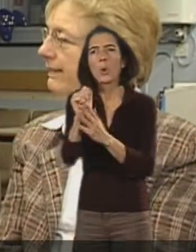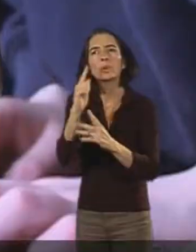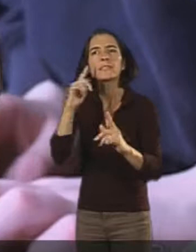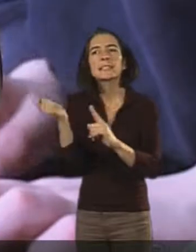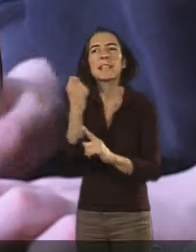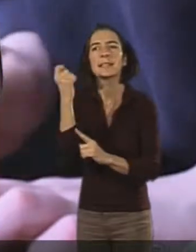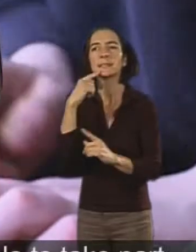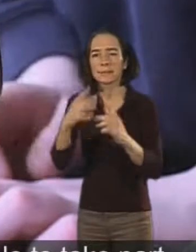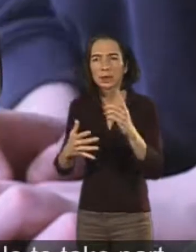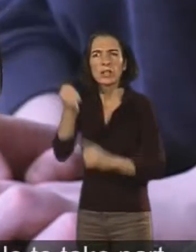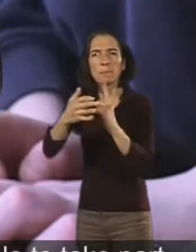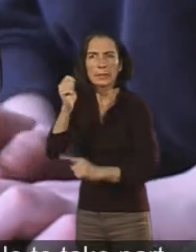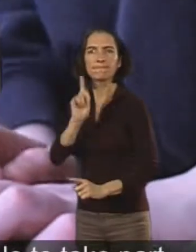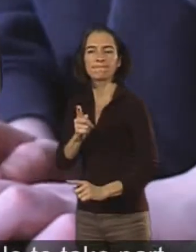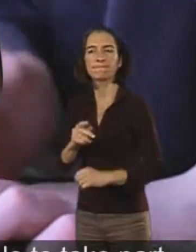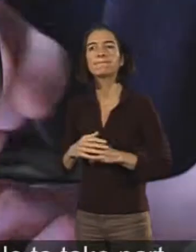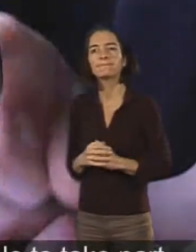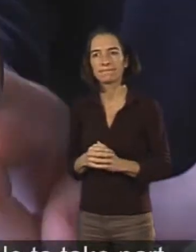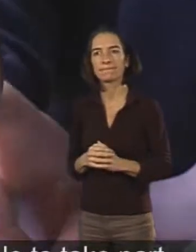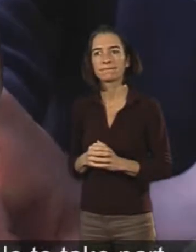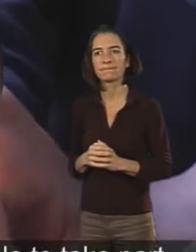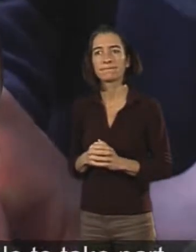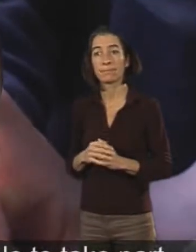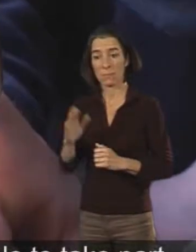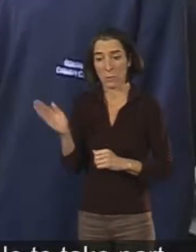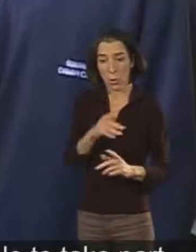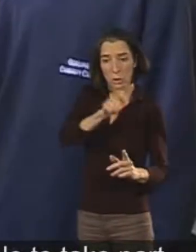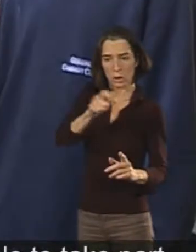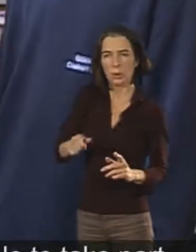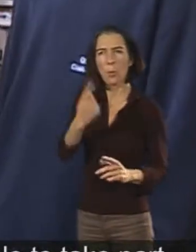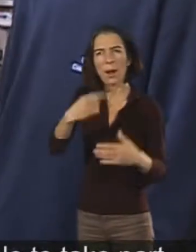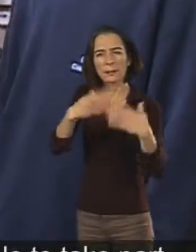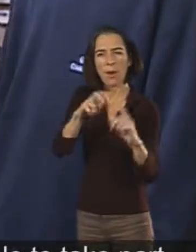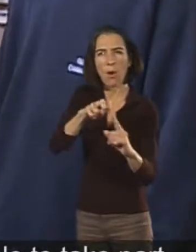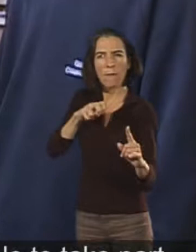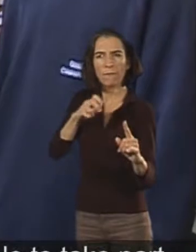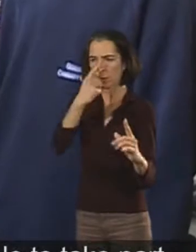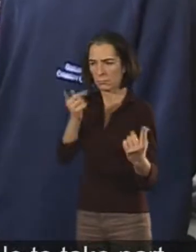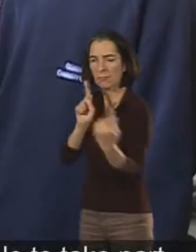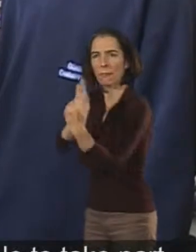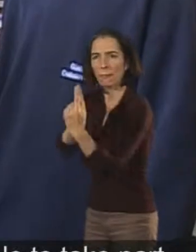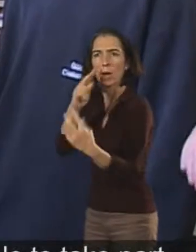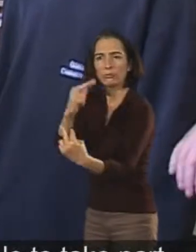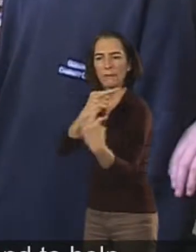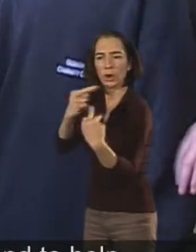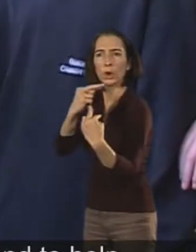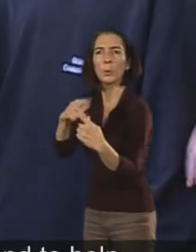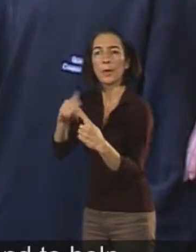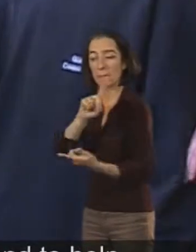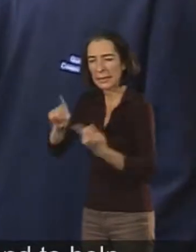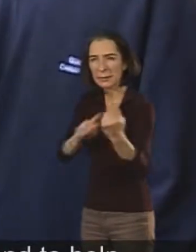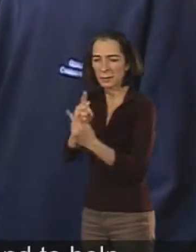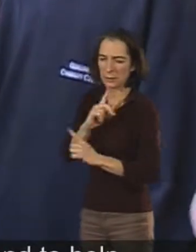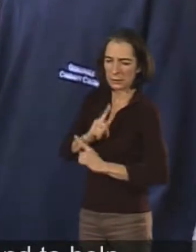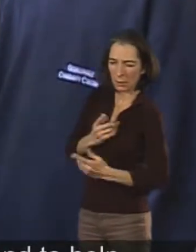and achievement. All students have a day off timetable to take part in progress review meetings. These meetings allow